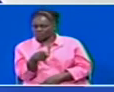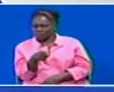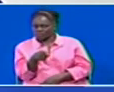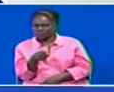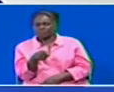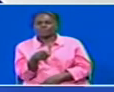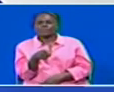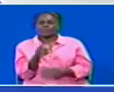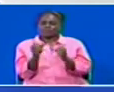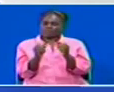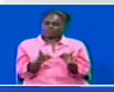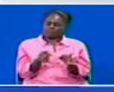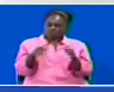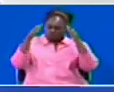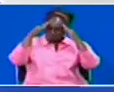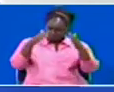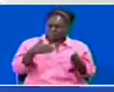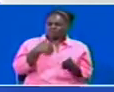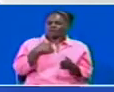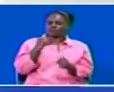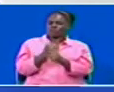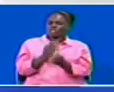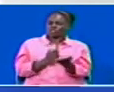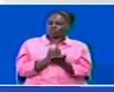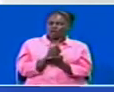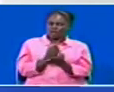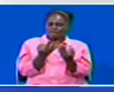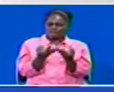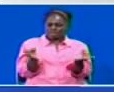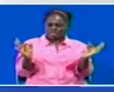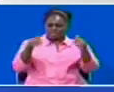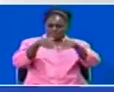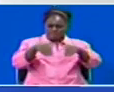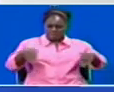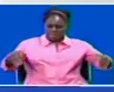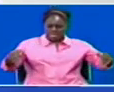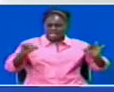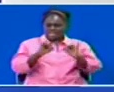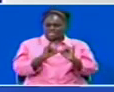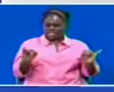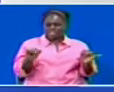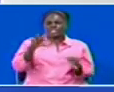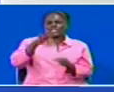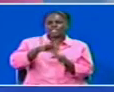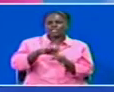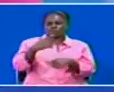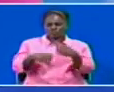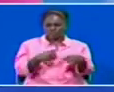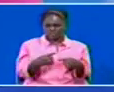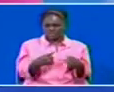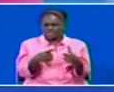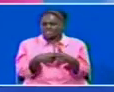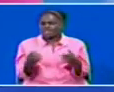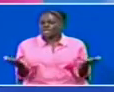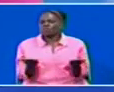because if you are committed to ensuring that you have a free, fair and transparent process, it